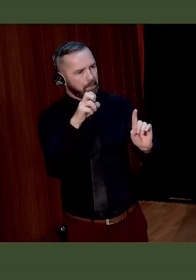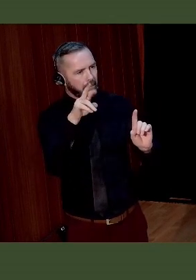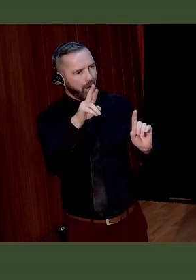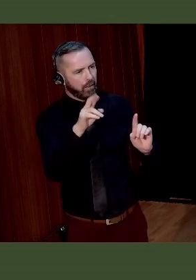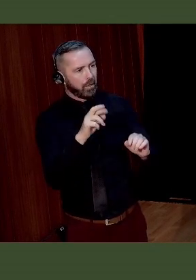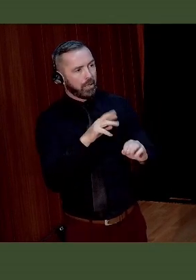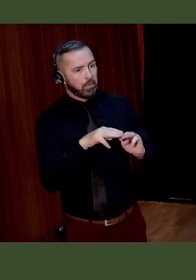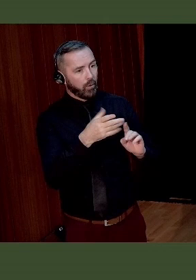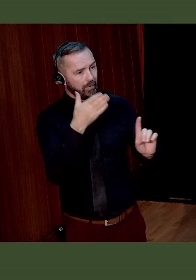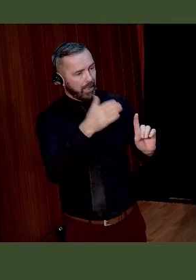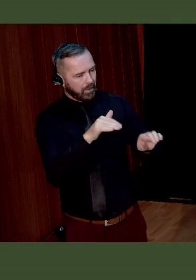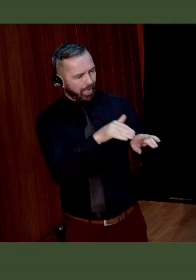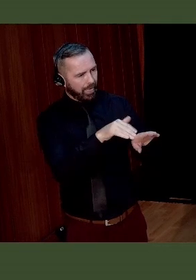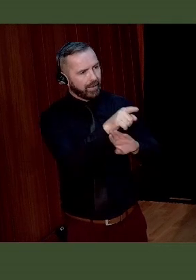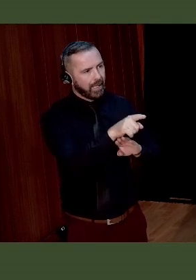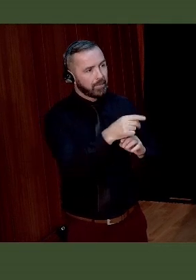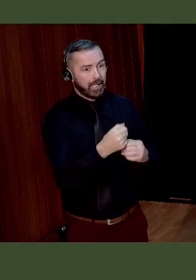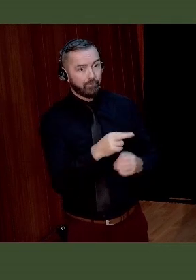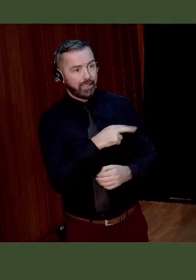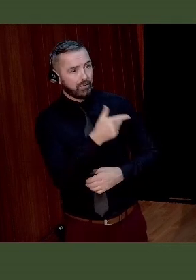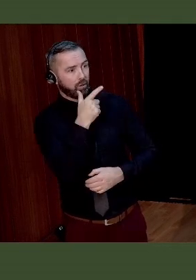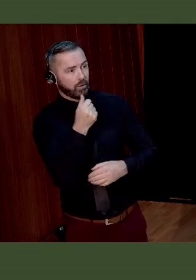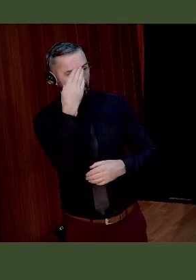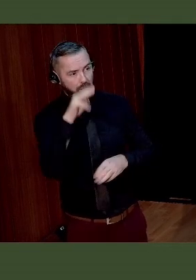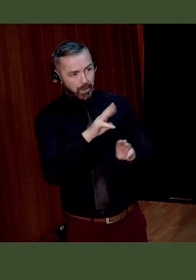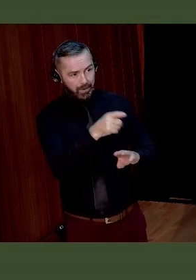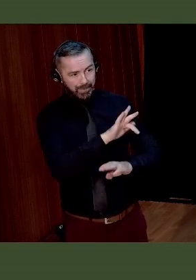and conscientious attempt to speak to the Irish people themselves.